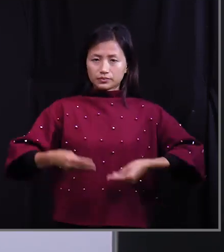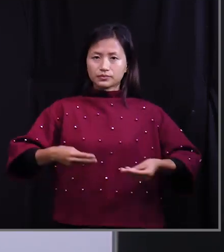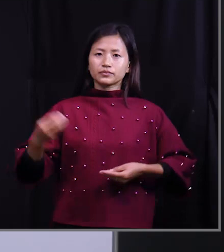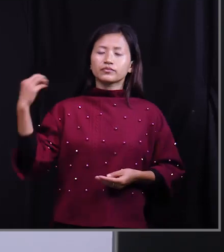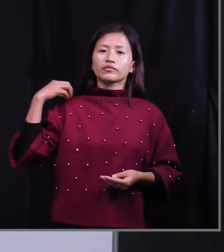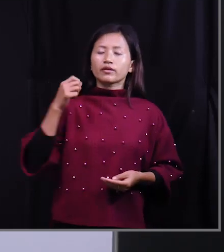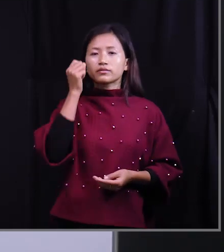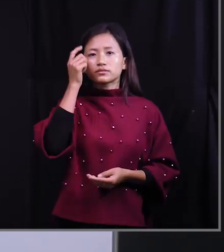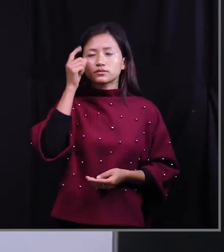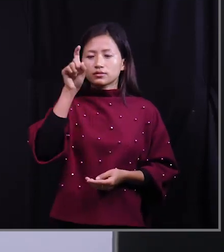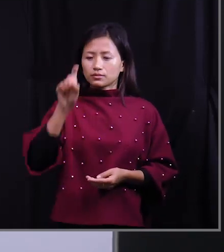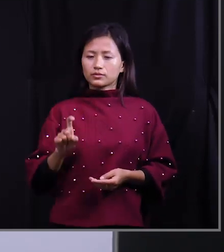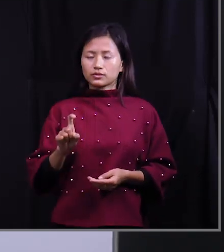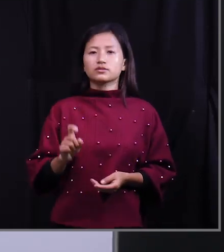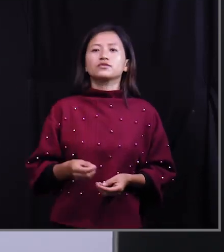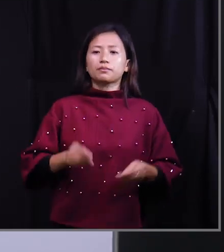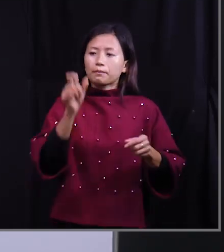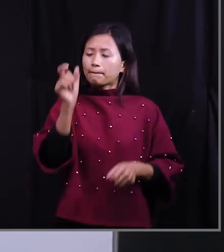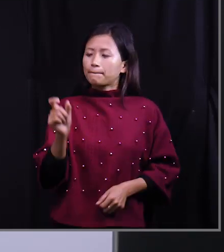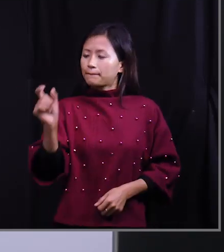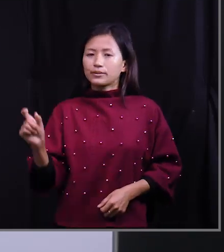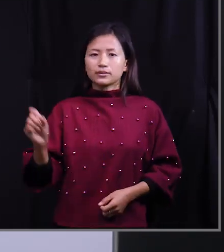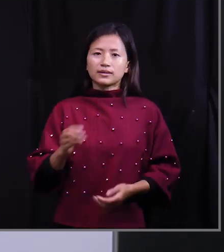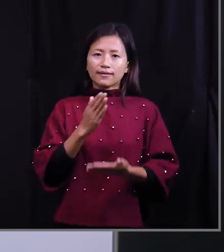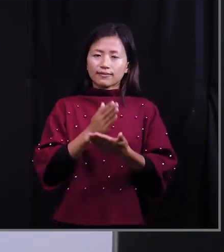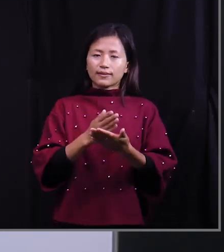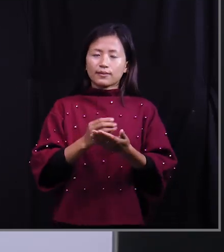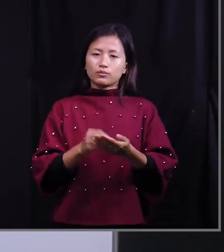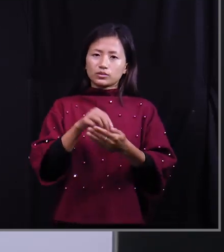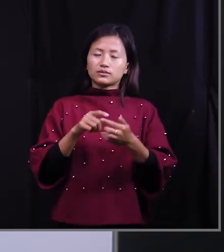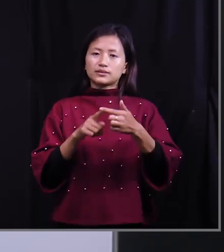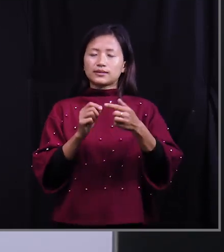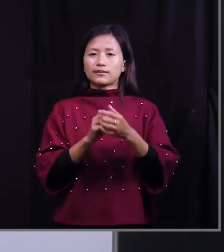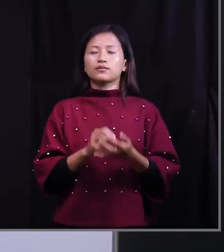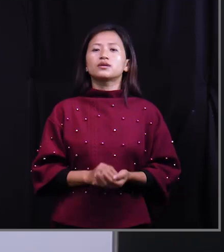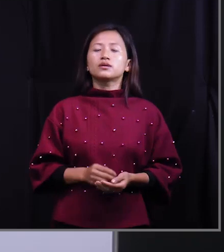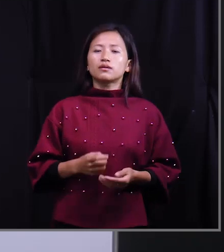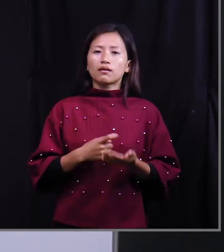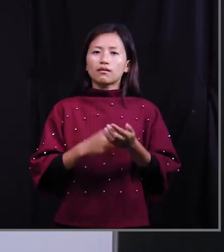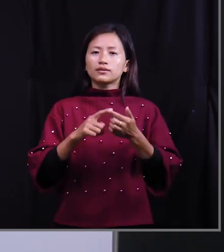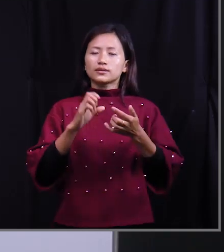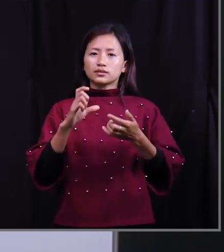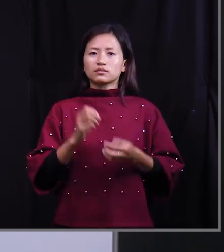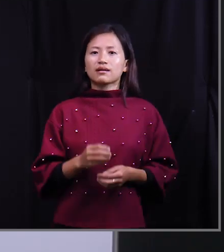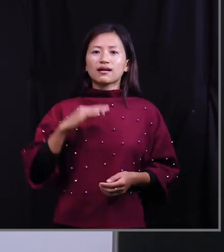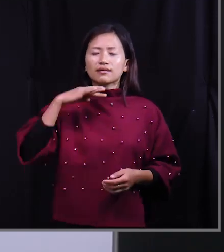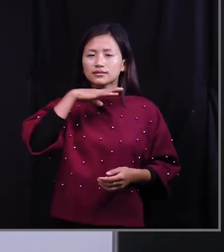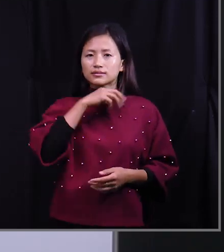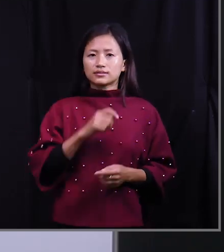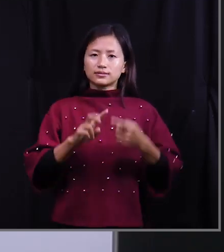environment, understand the needs of the people, and then tap the resources, get the resources of that colored TV